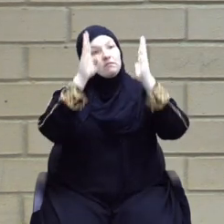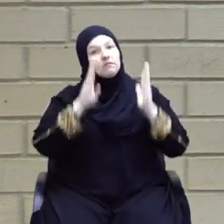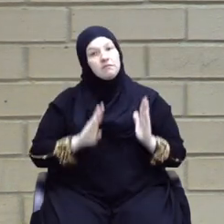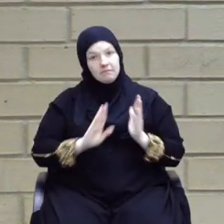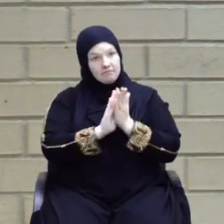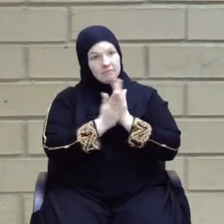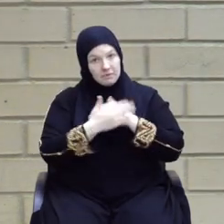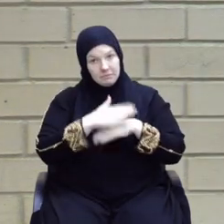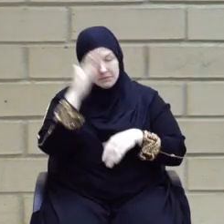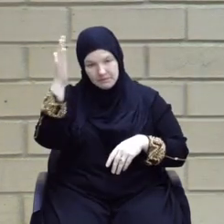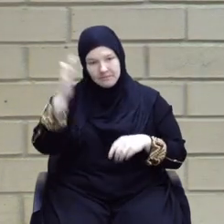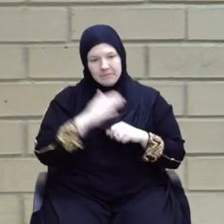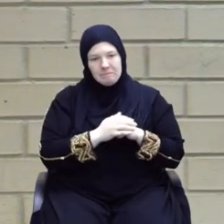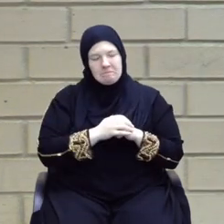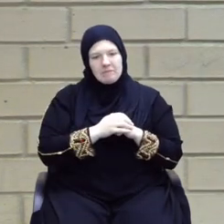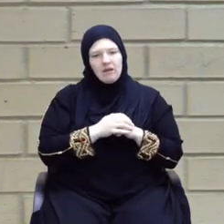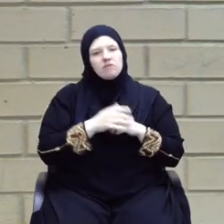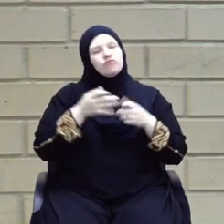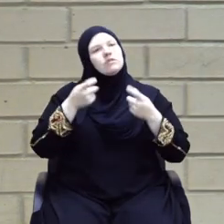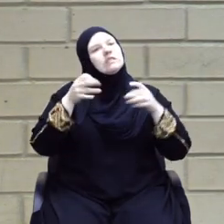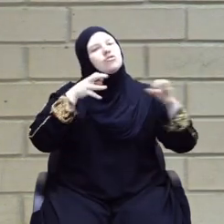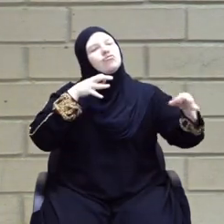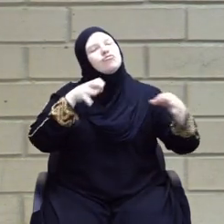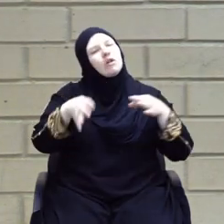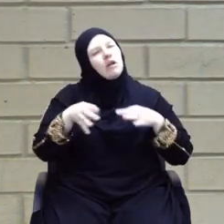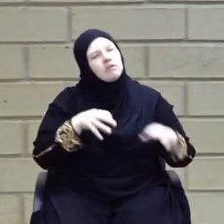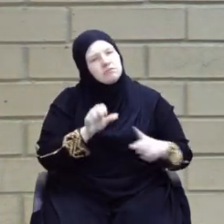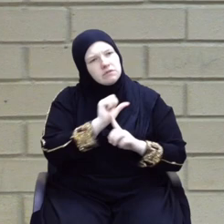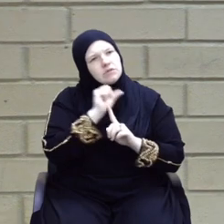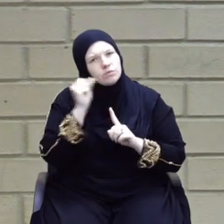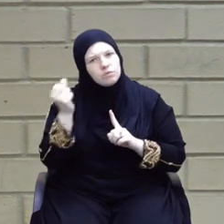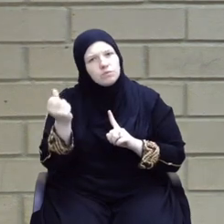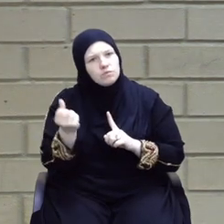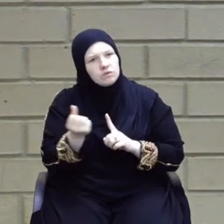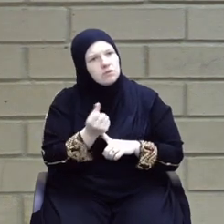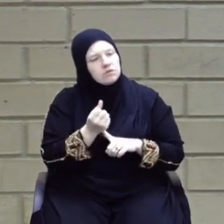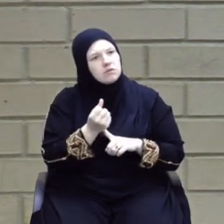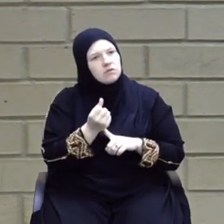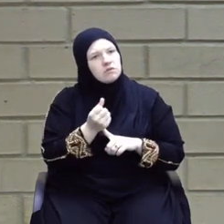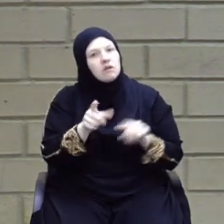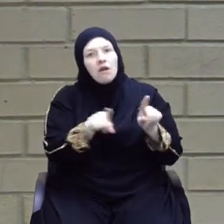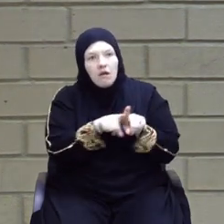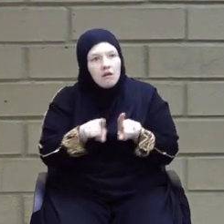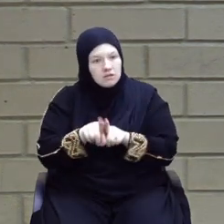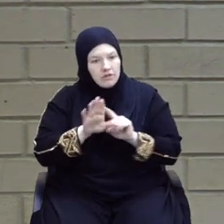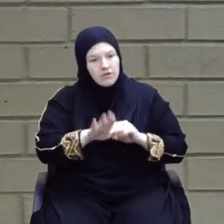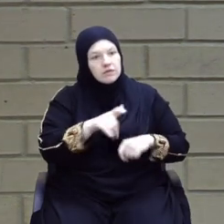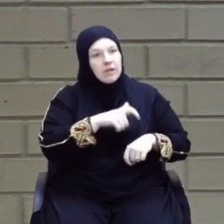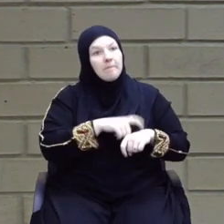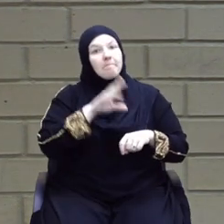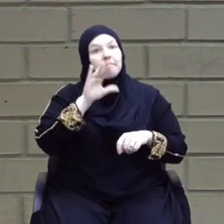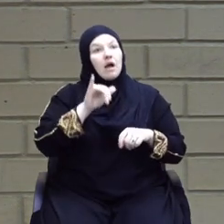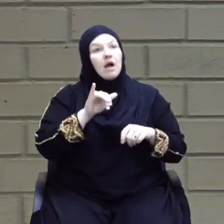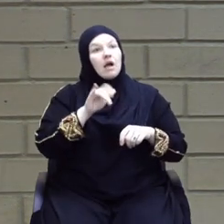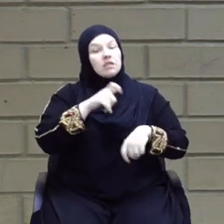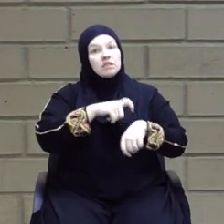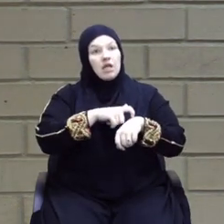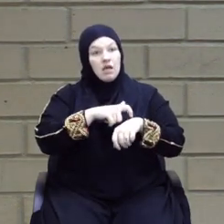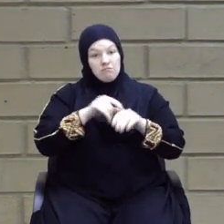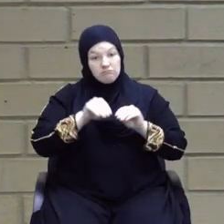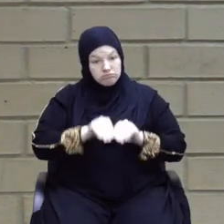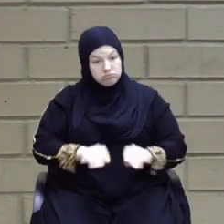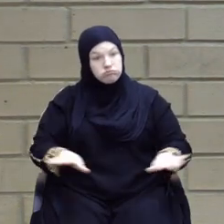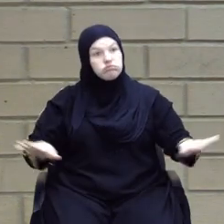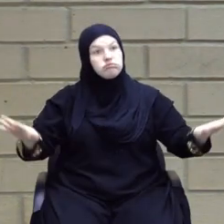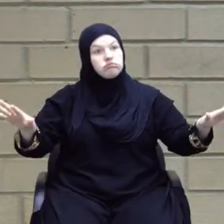wa sallam describes the situation as it existed by the time of the revelation,